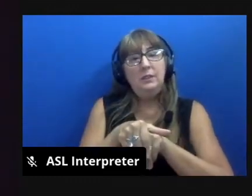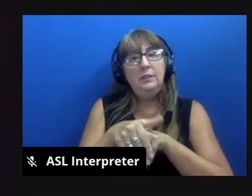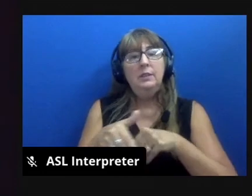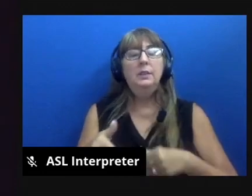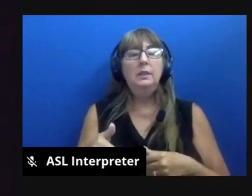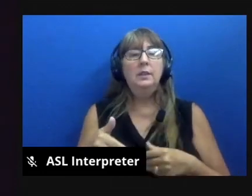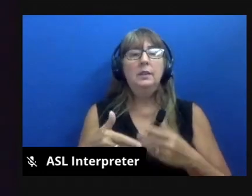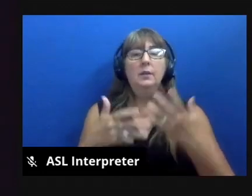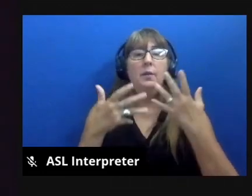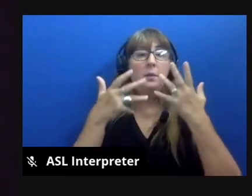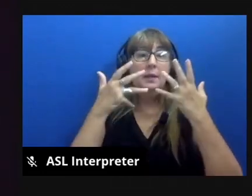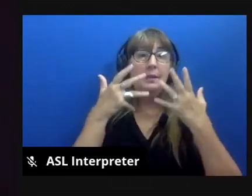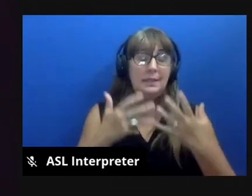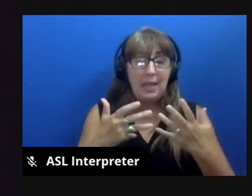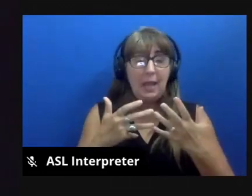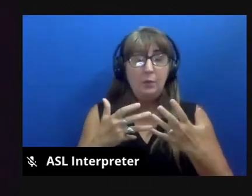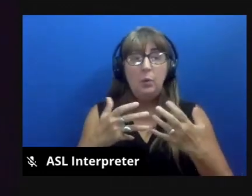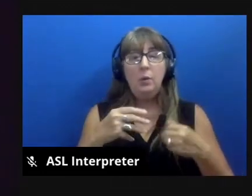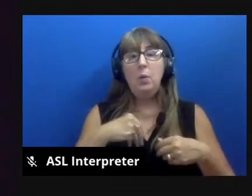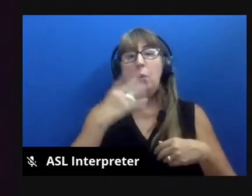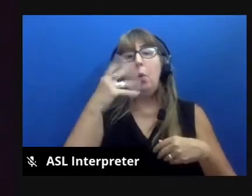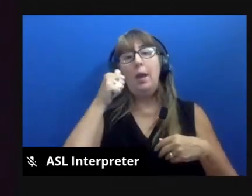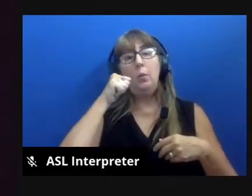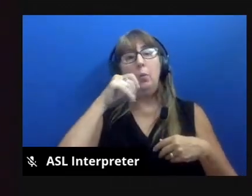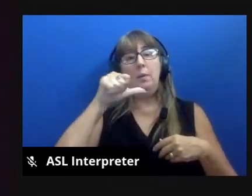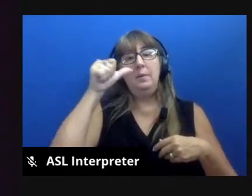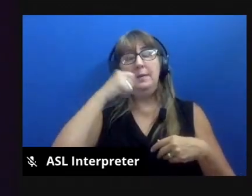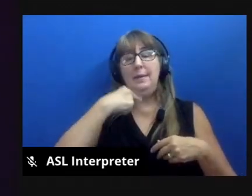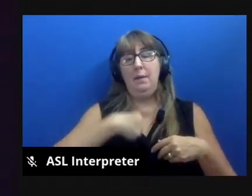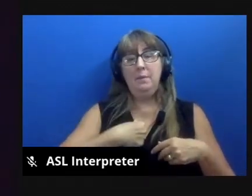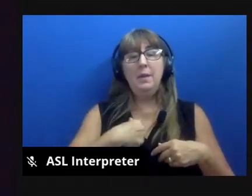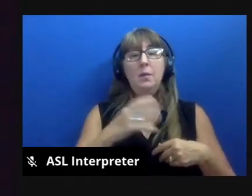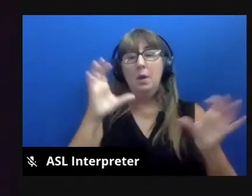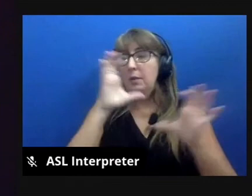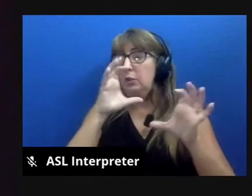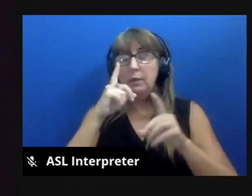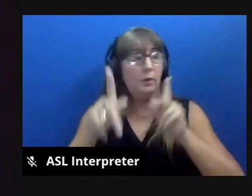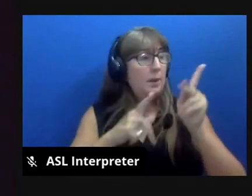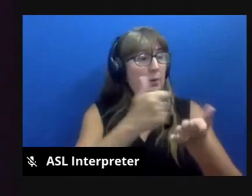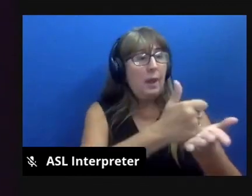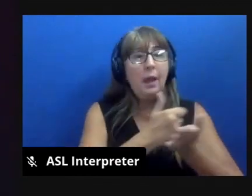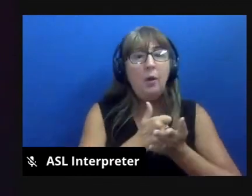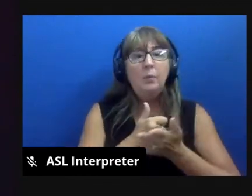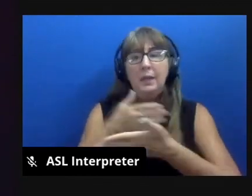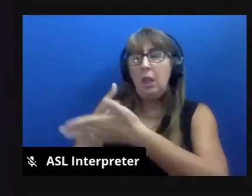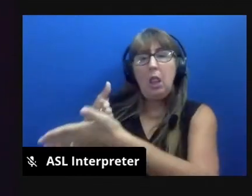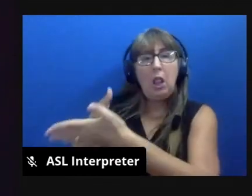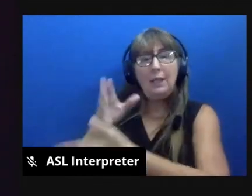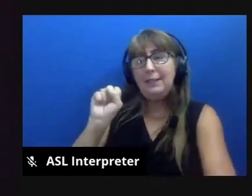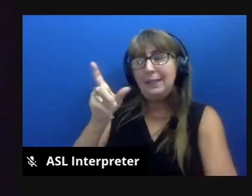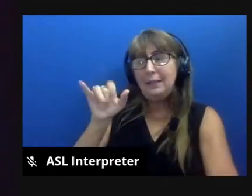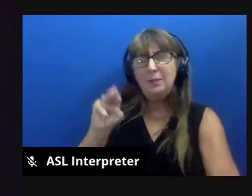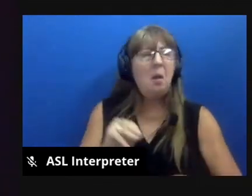battle sexism and went looking for allies in white communities, "Oh, your culture, it's so sexist. Come be with us